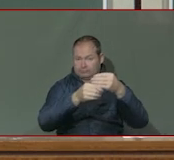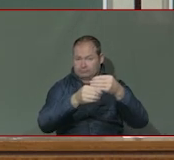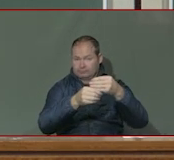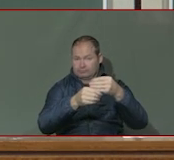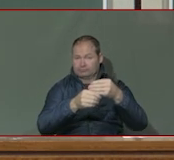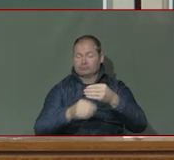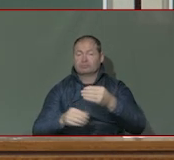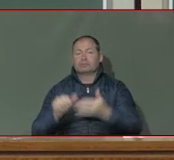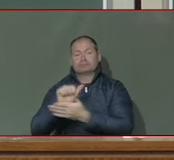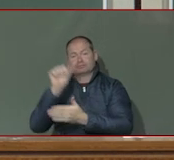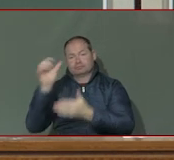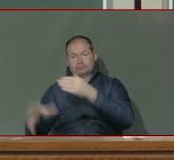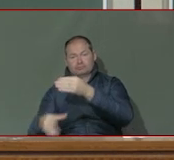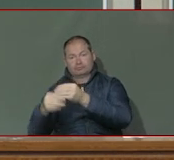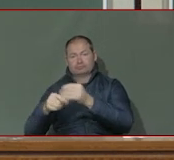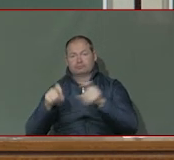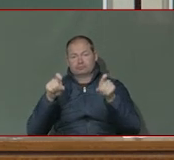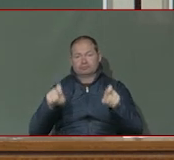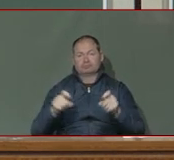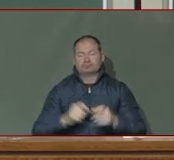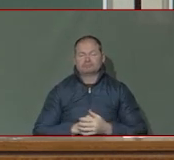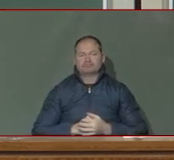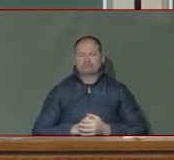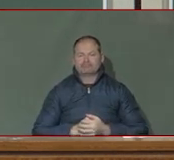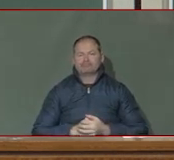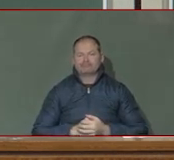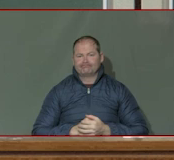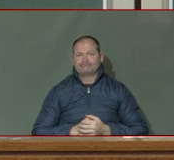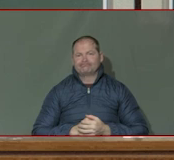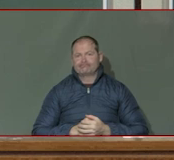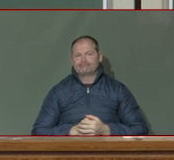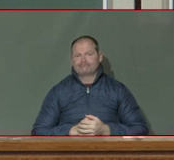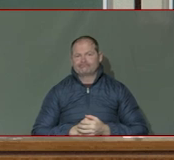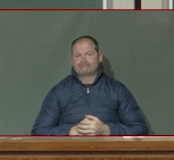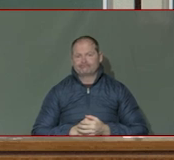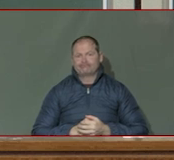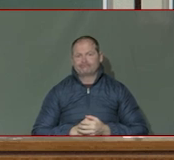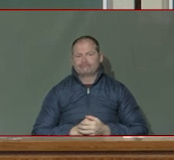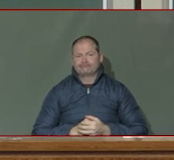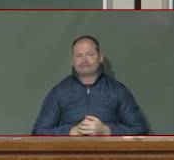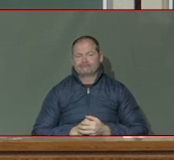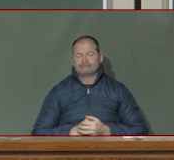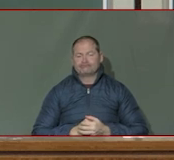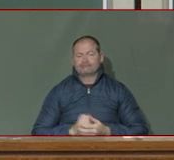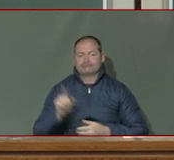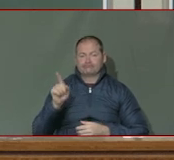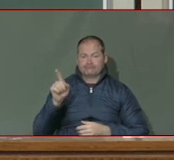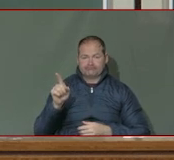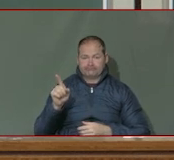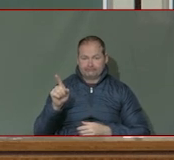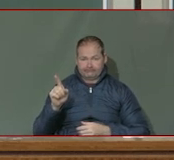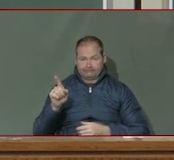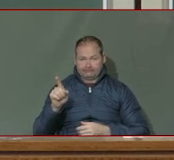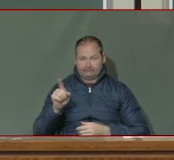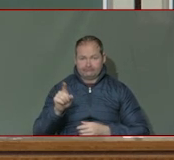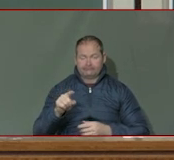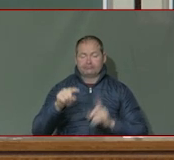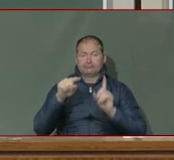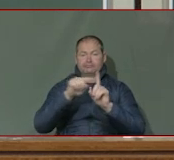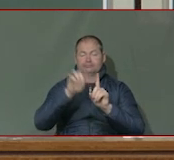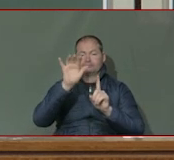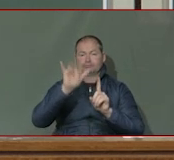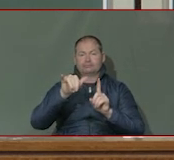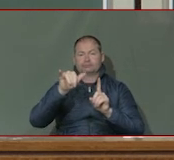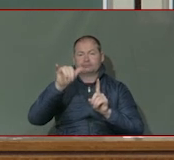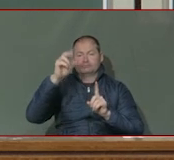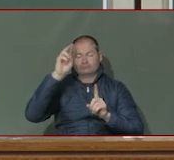add 16 to the other side, correct? Right, and this here becomes plus y squared minus